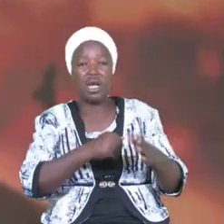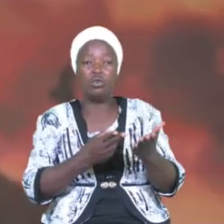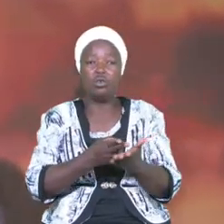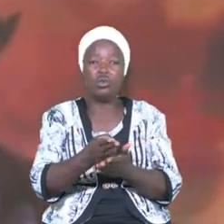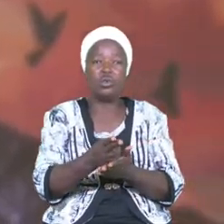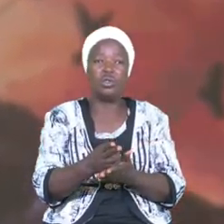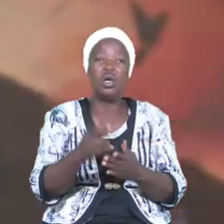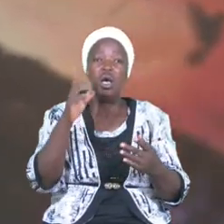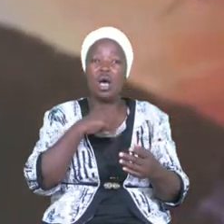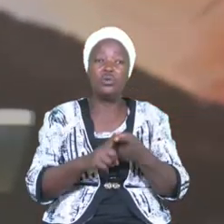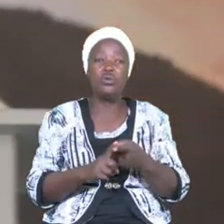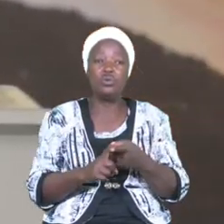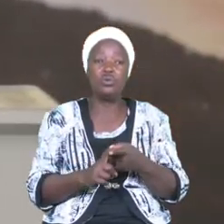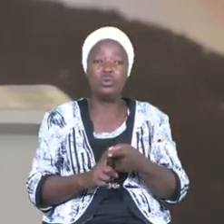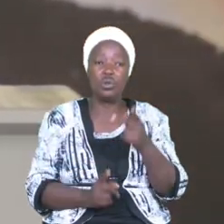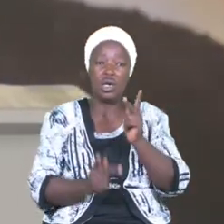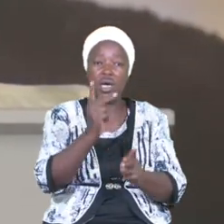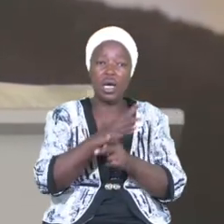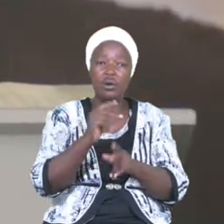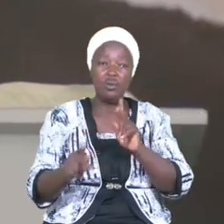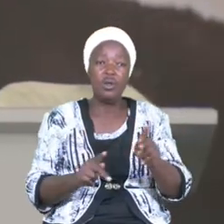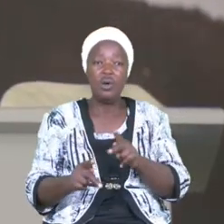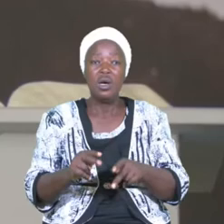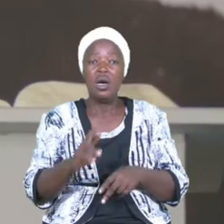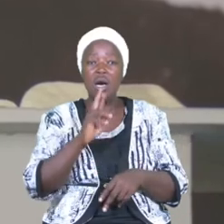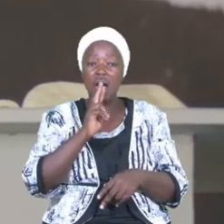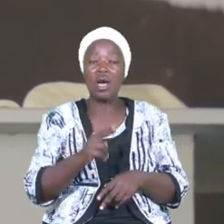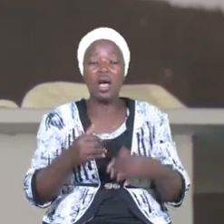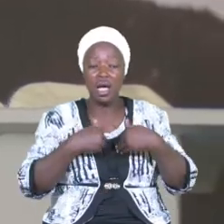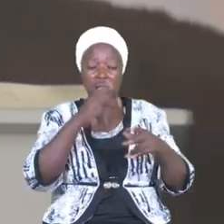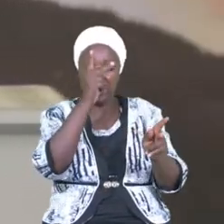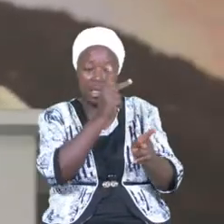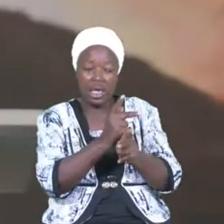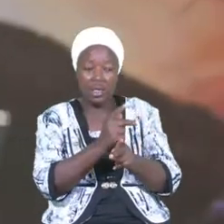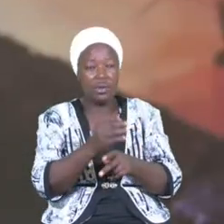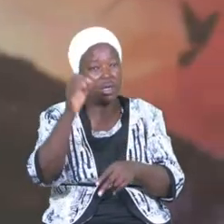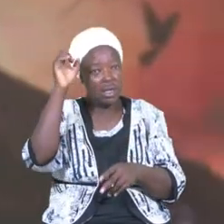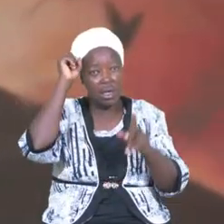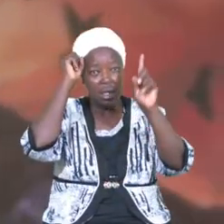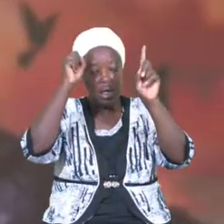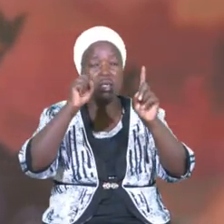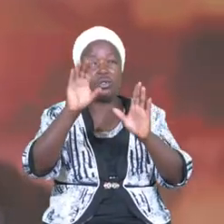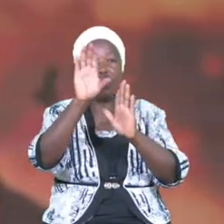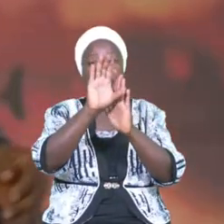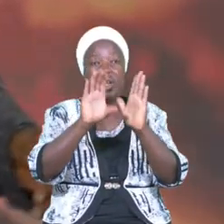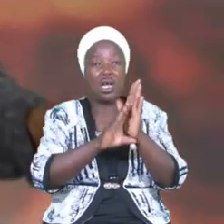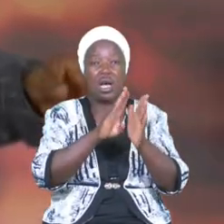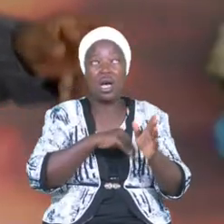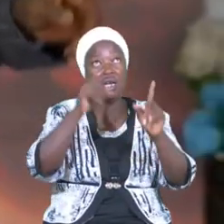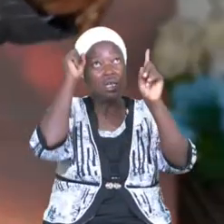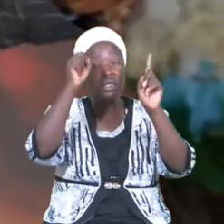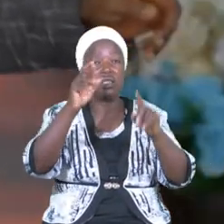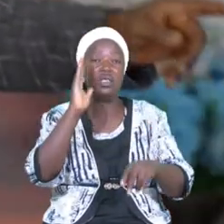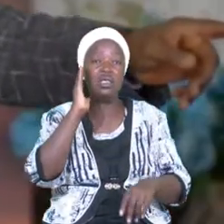as keep his covenant and his testimonies. If the Lord